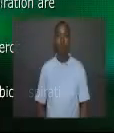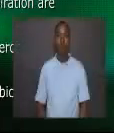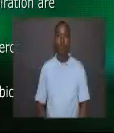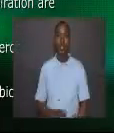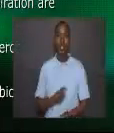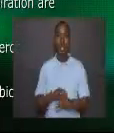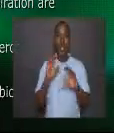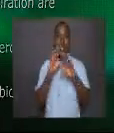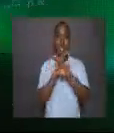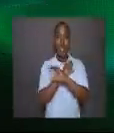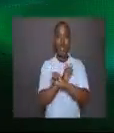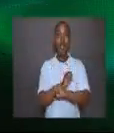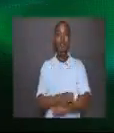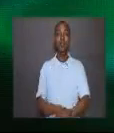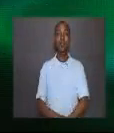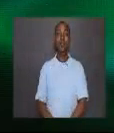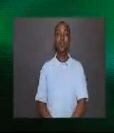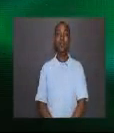Time's up.